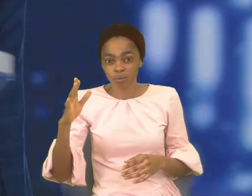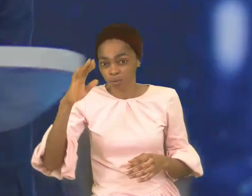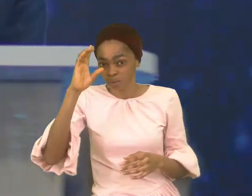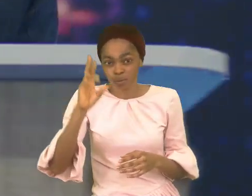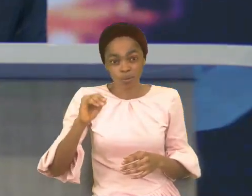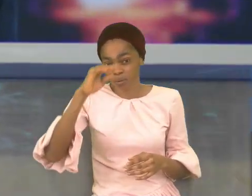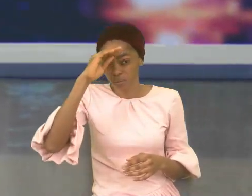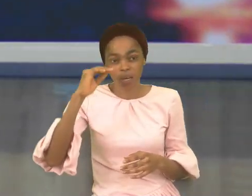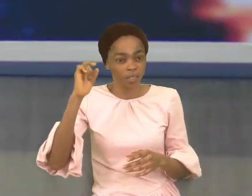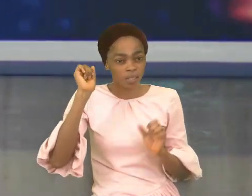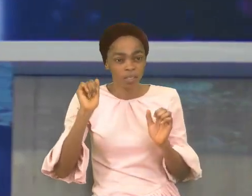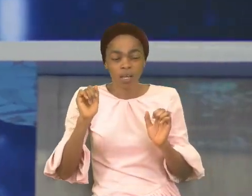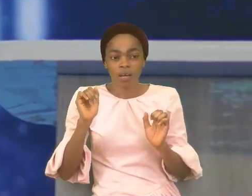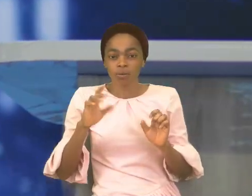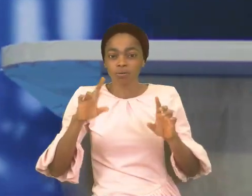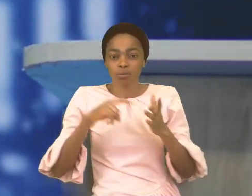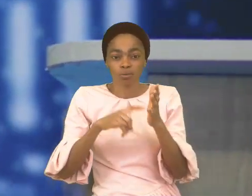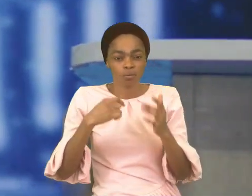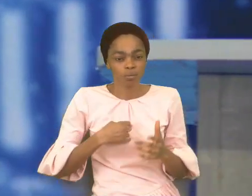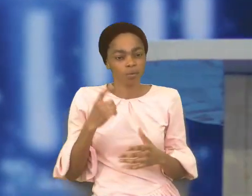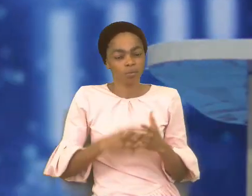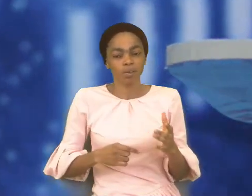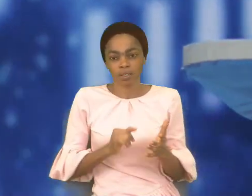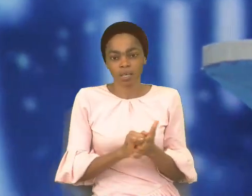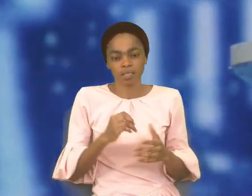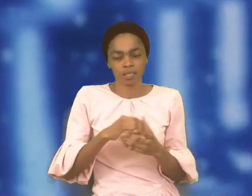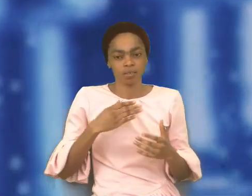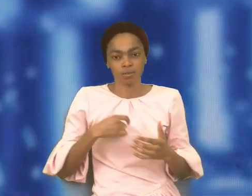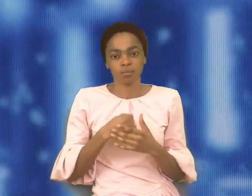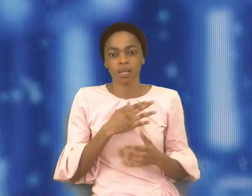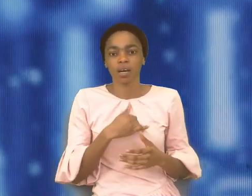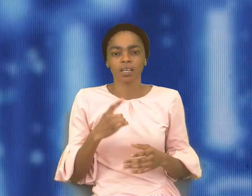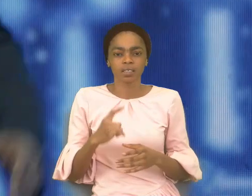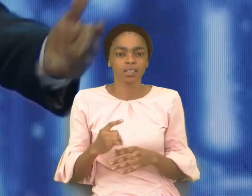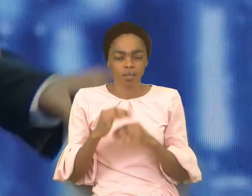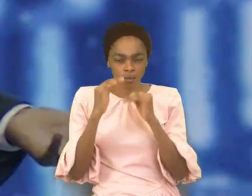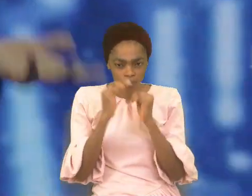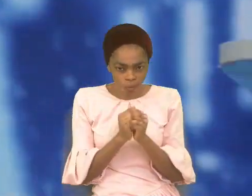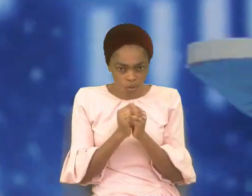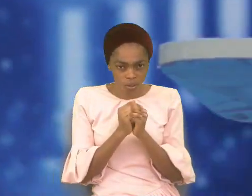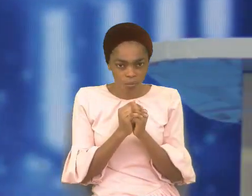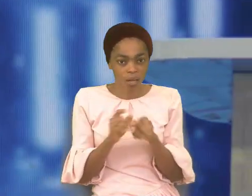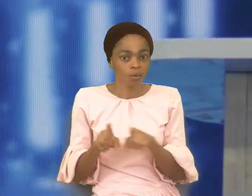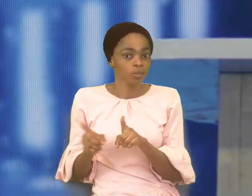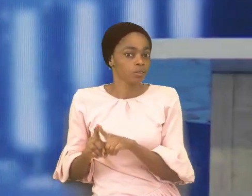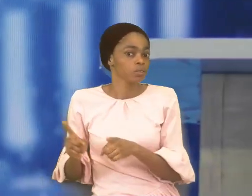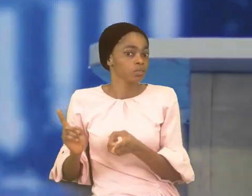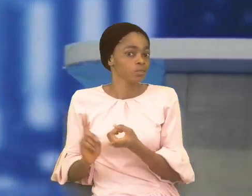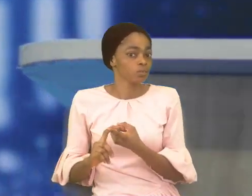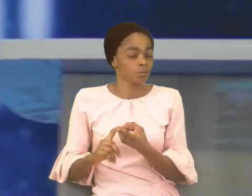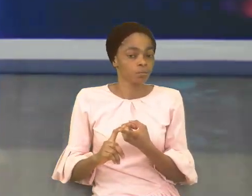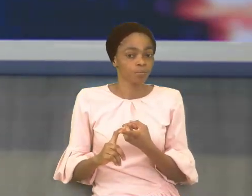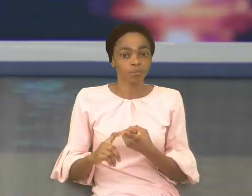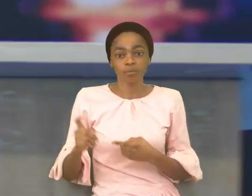worshipped, according to what he did, the God of Daniel. Even worshipped Daniel. And he promoted Daniel. And